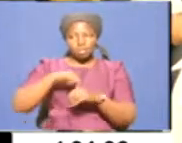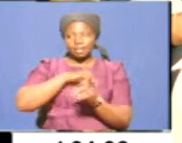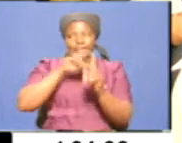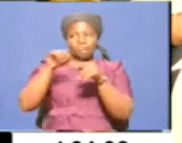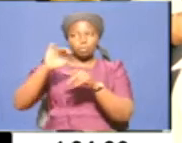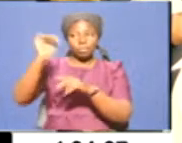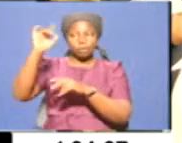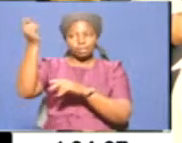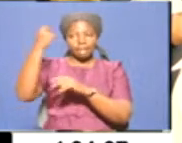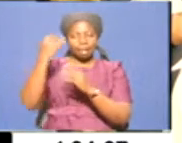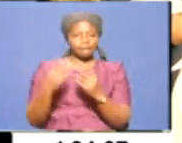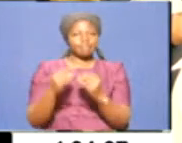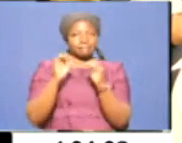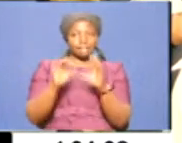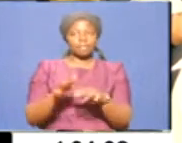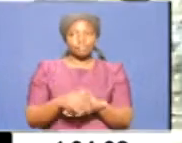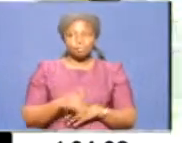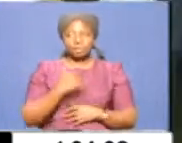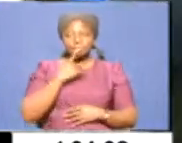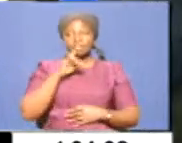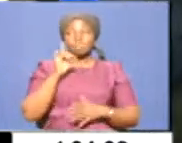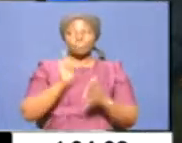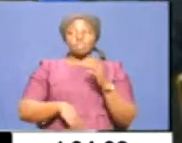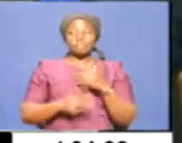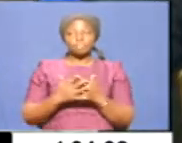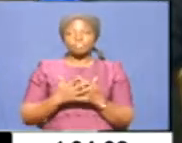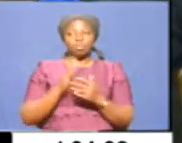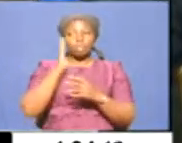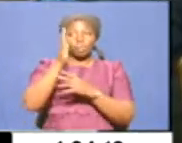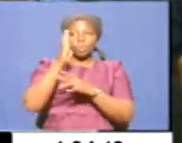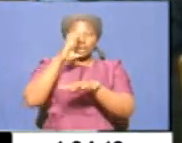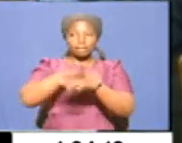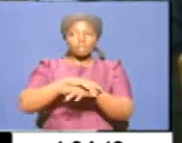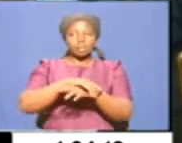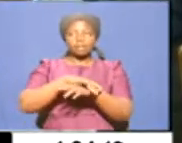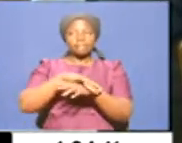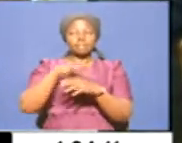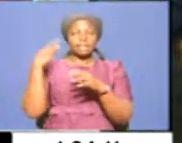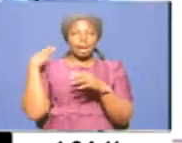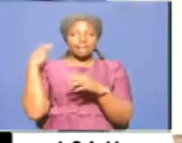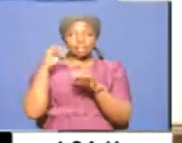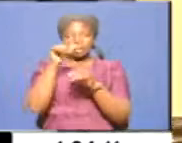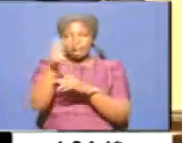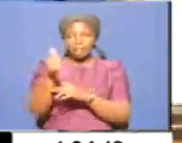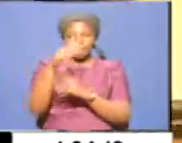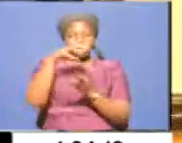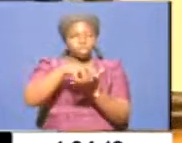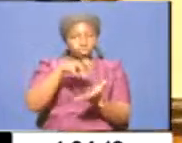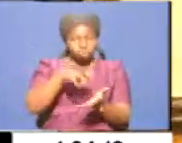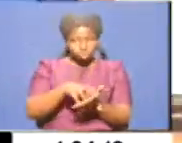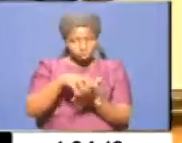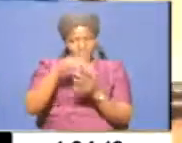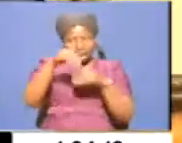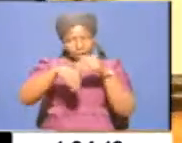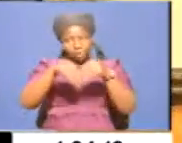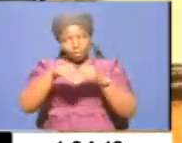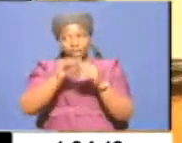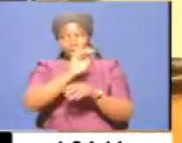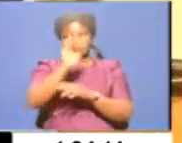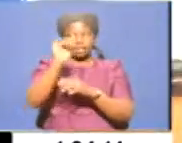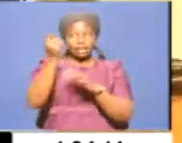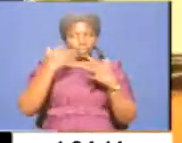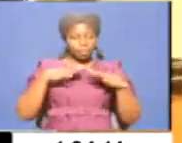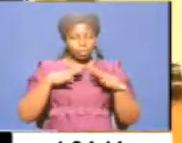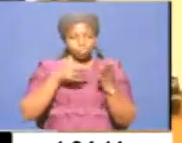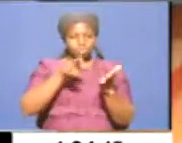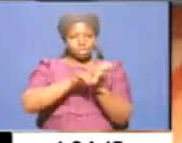leadership says they will field candidates in other elective positions, urging Kenyans to register as voters ahead of the